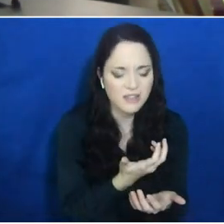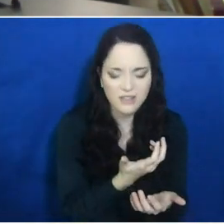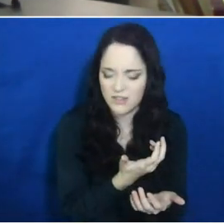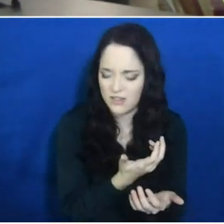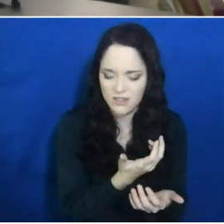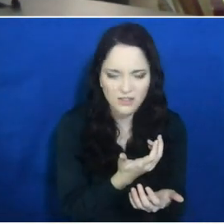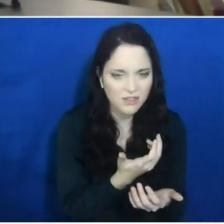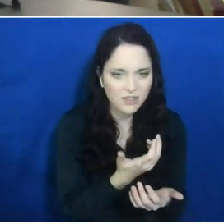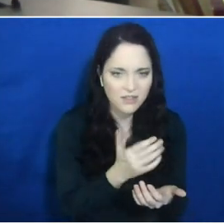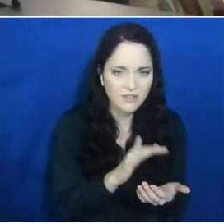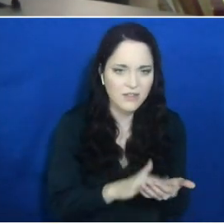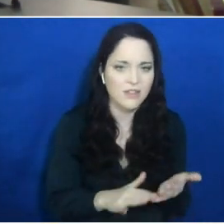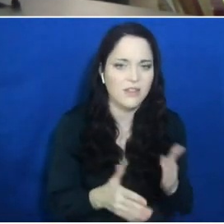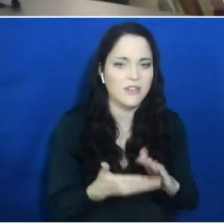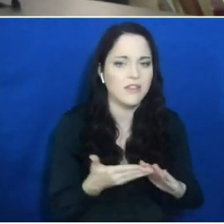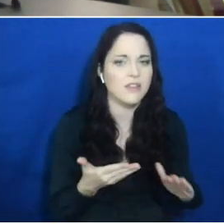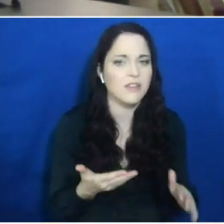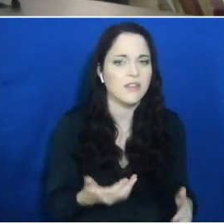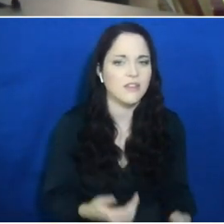forgiveness.